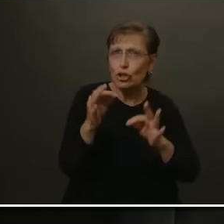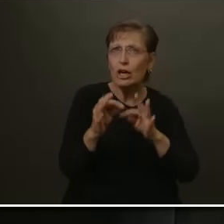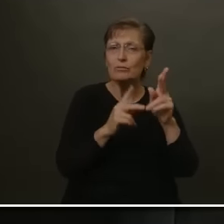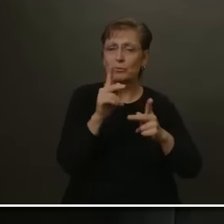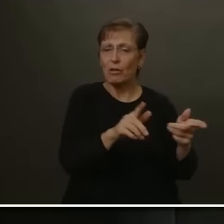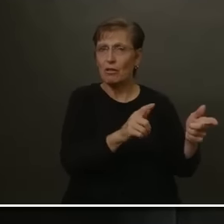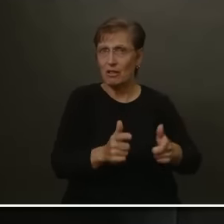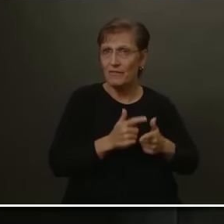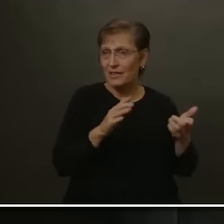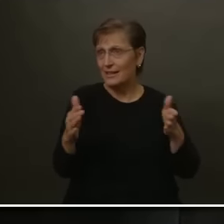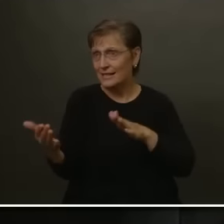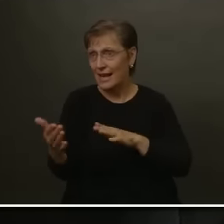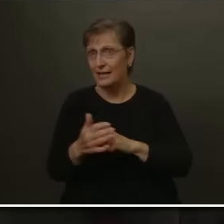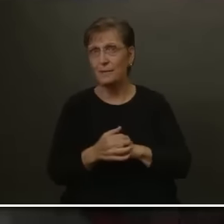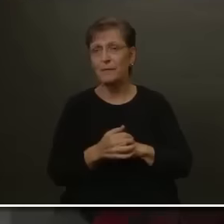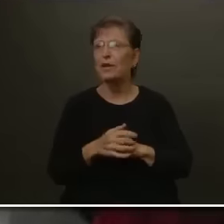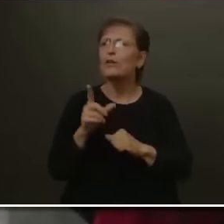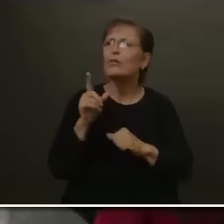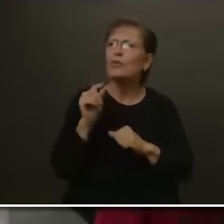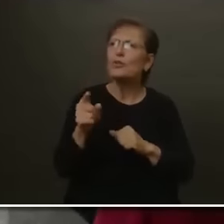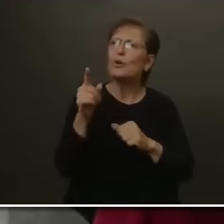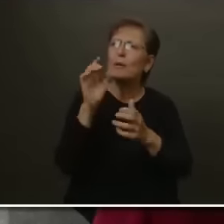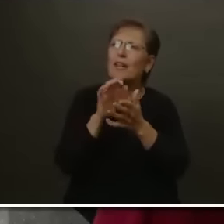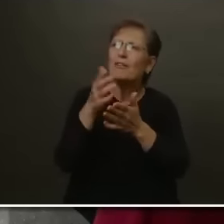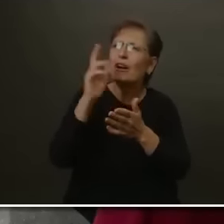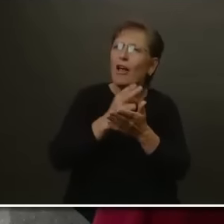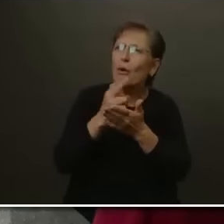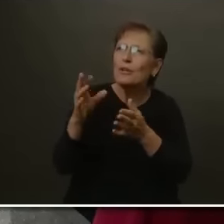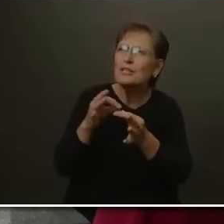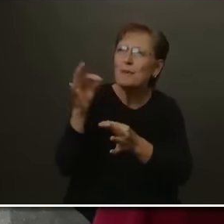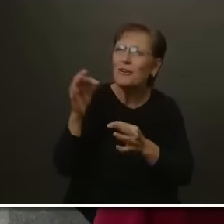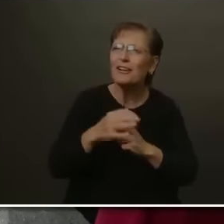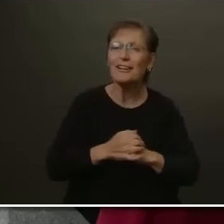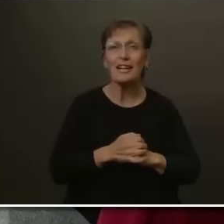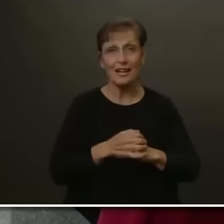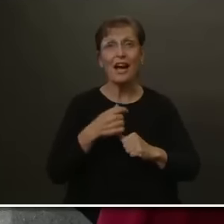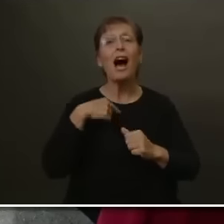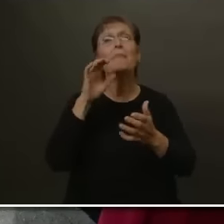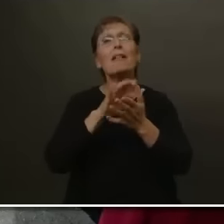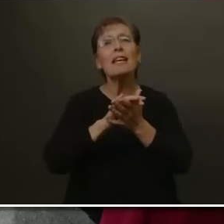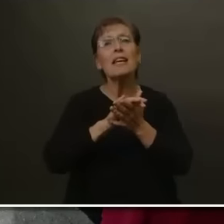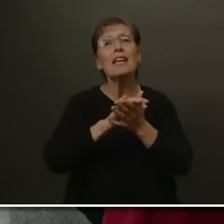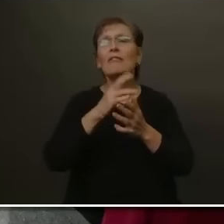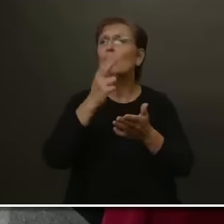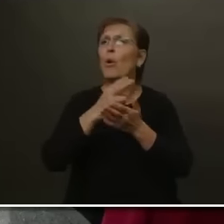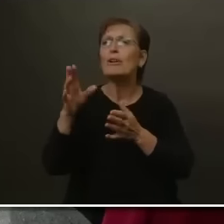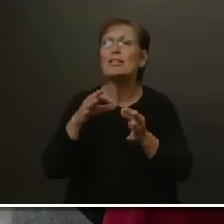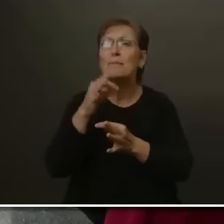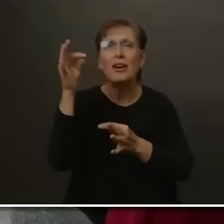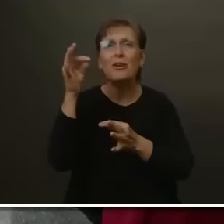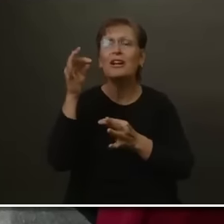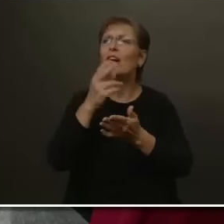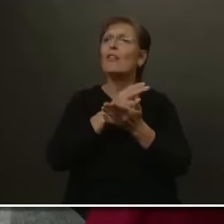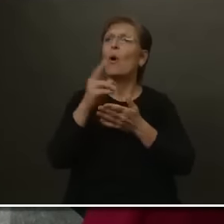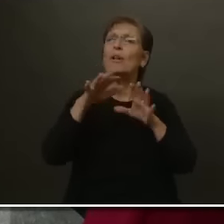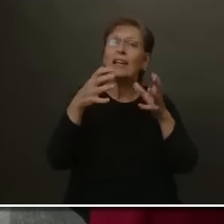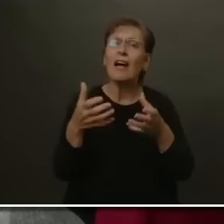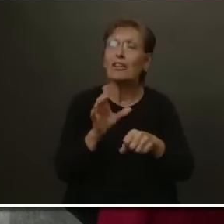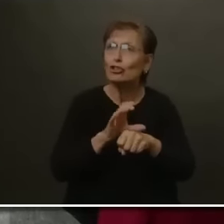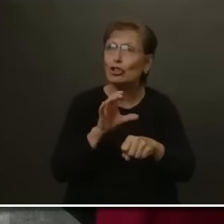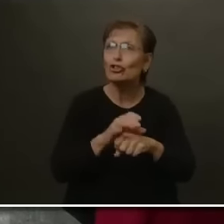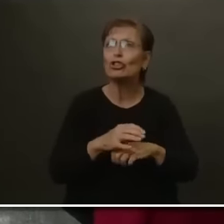dead. Do you believe in God, the Holy Spirit? I believe in the Holy Spirit, the Holy